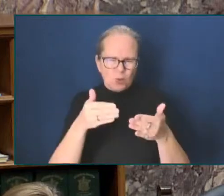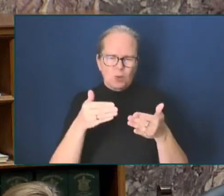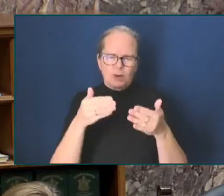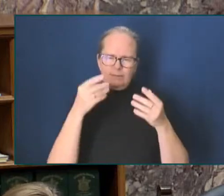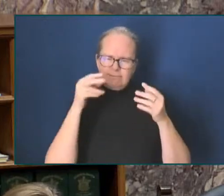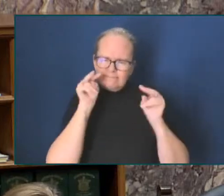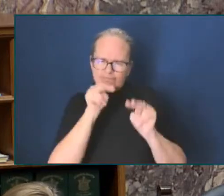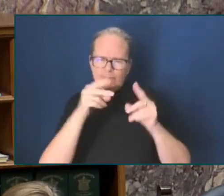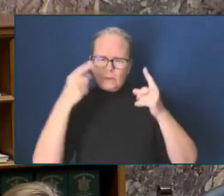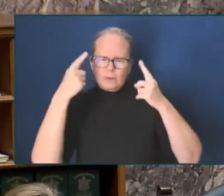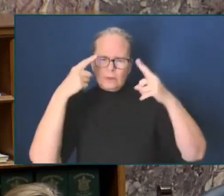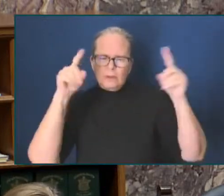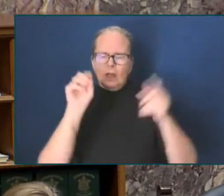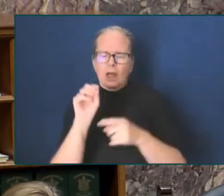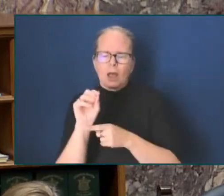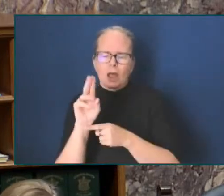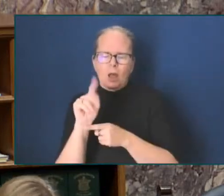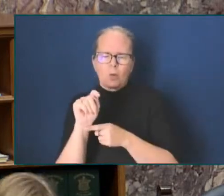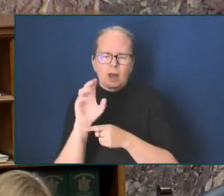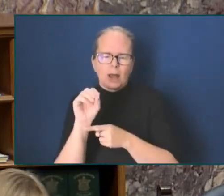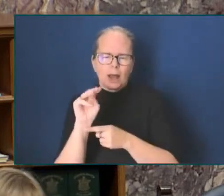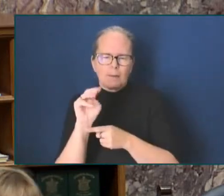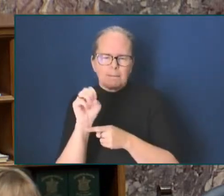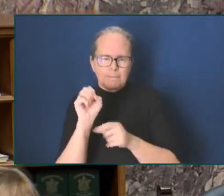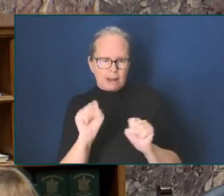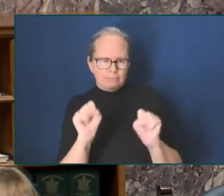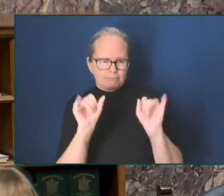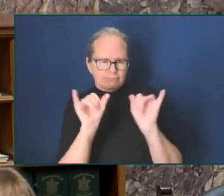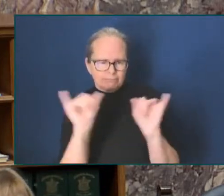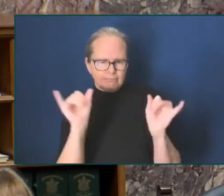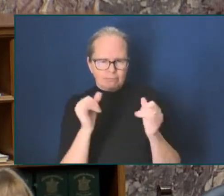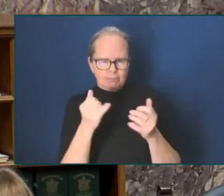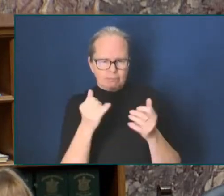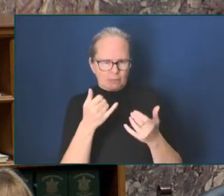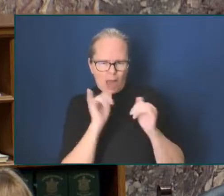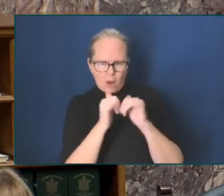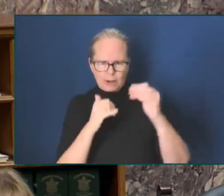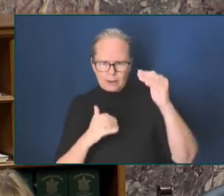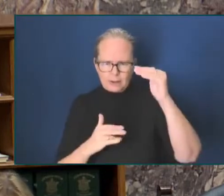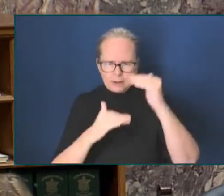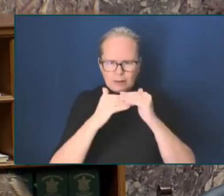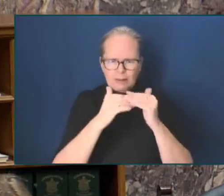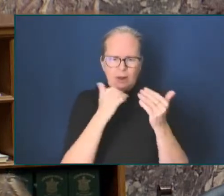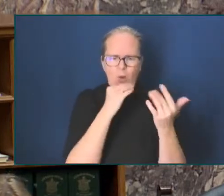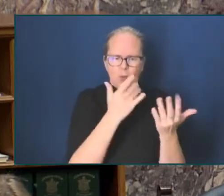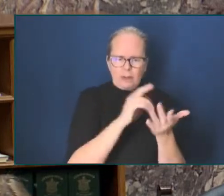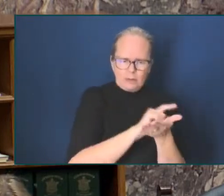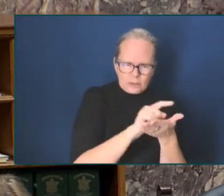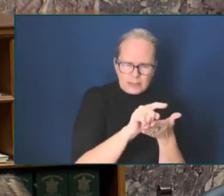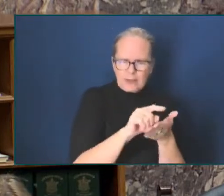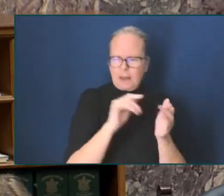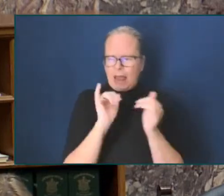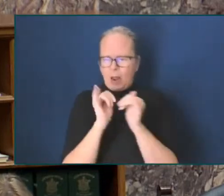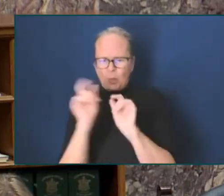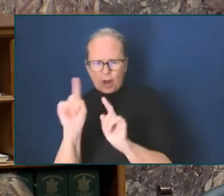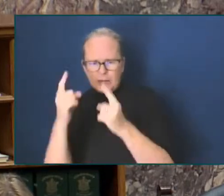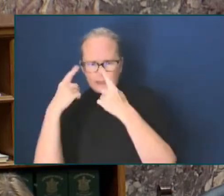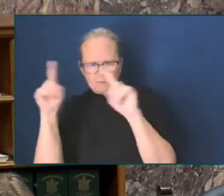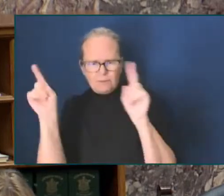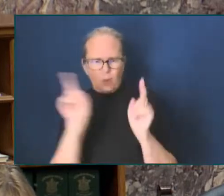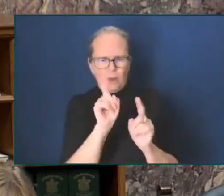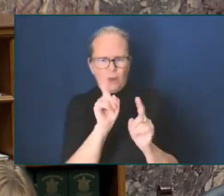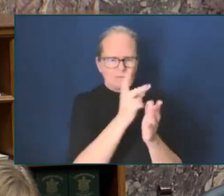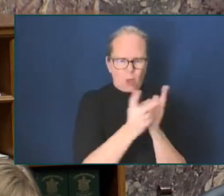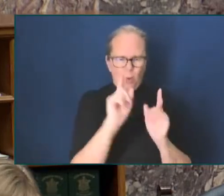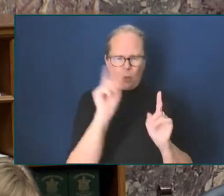making sure that if we're not getting improved results, that people are being removed, changes are being made, so that we can get the improved outcomes that British Columbians